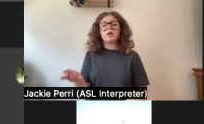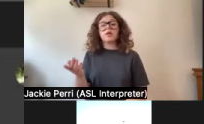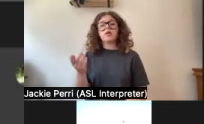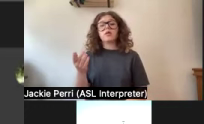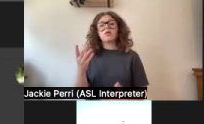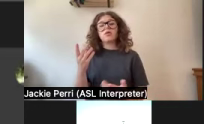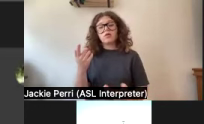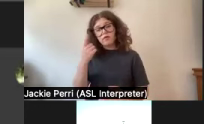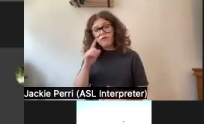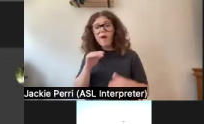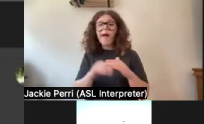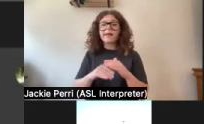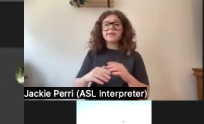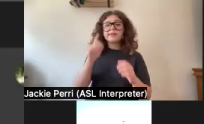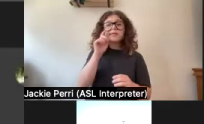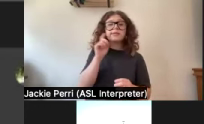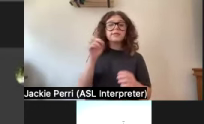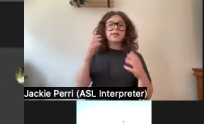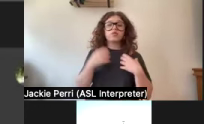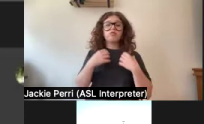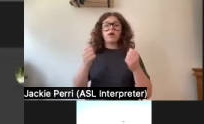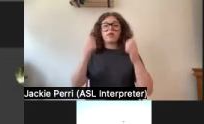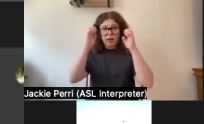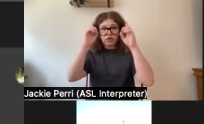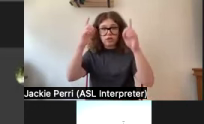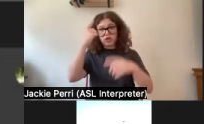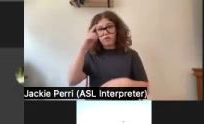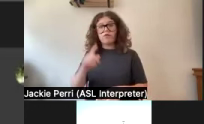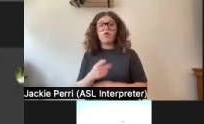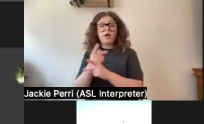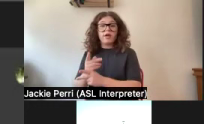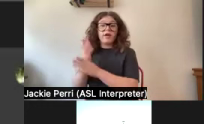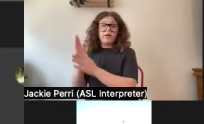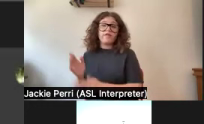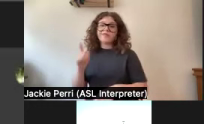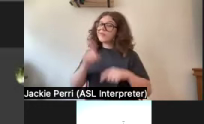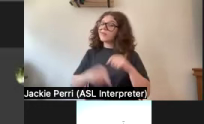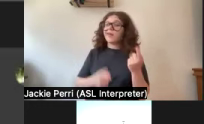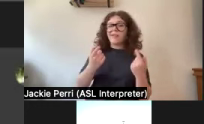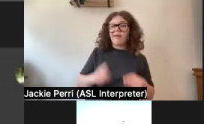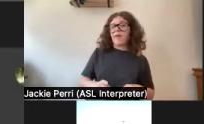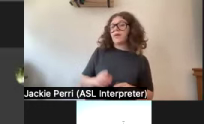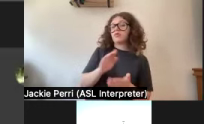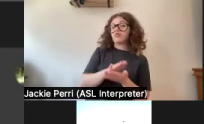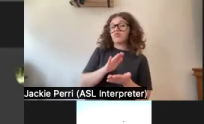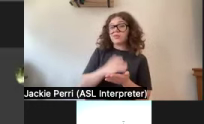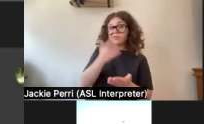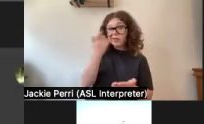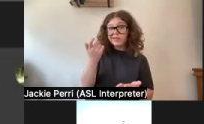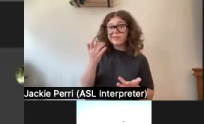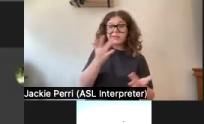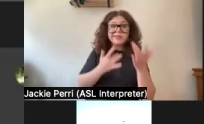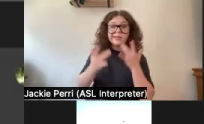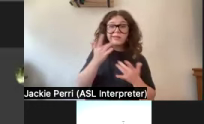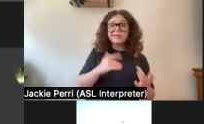accessing sexual health education for caregivers that currently can't happen in schools because of resources or haven't happened